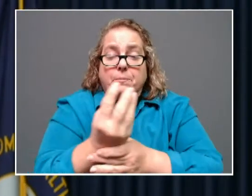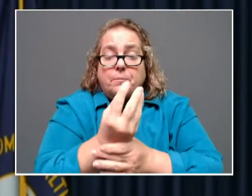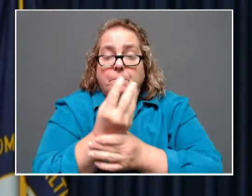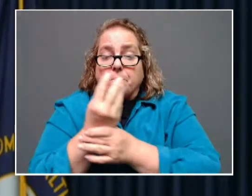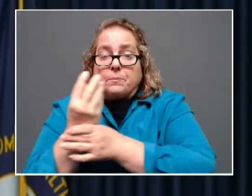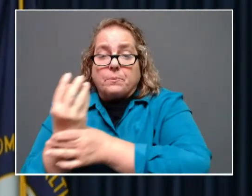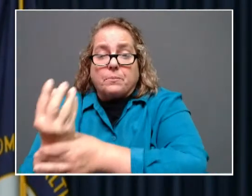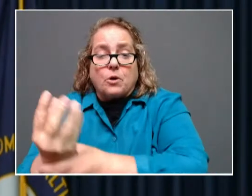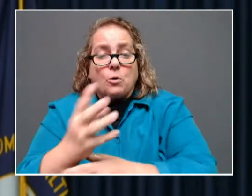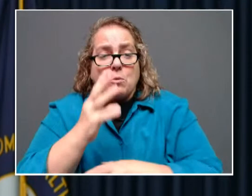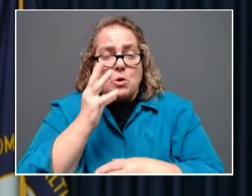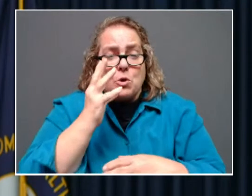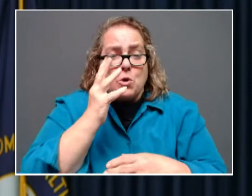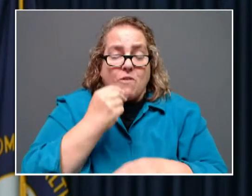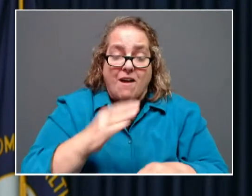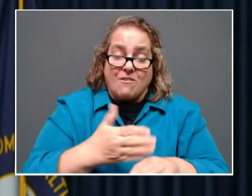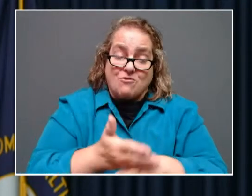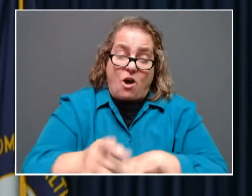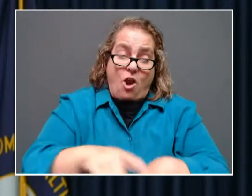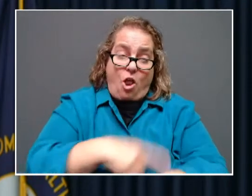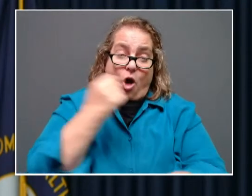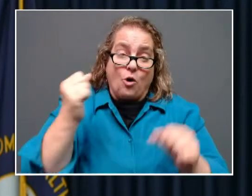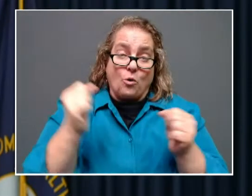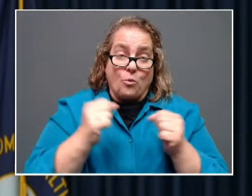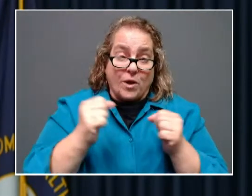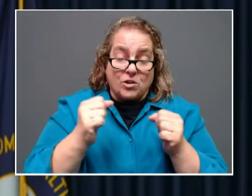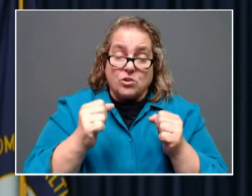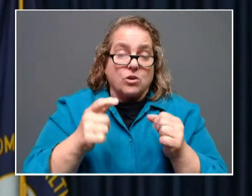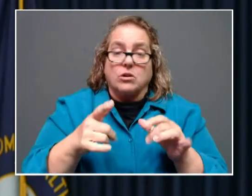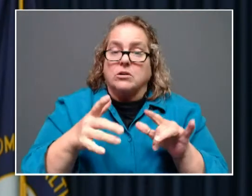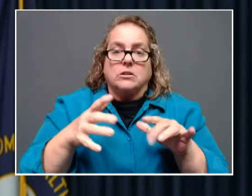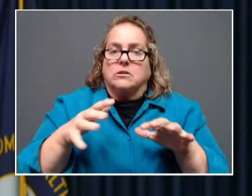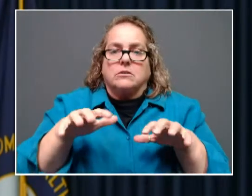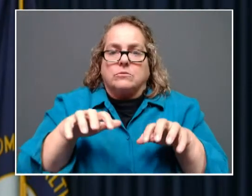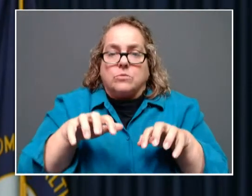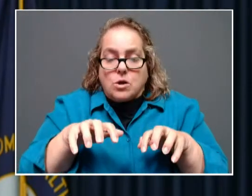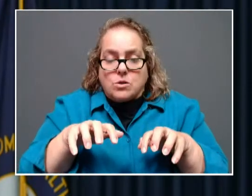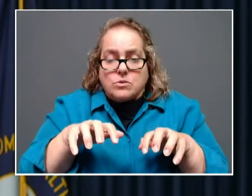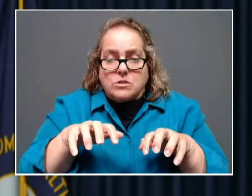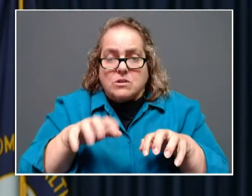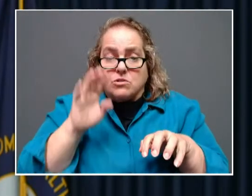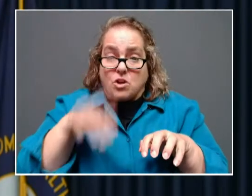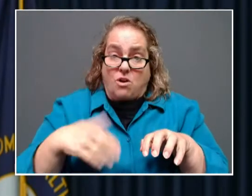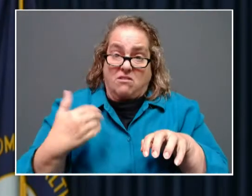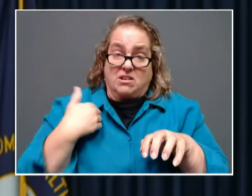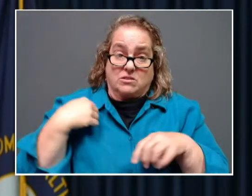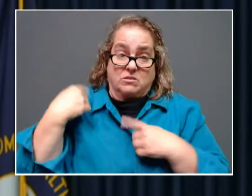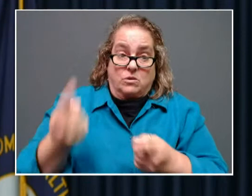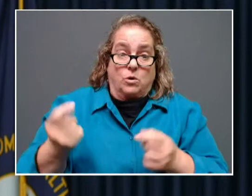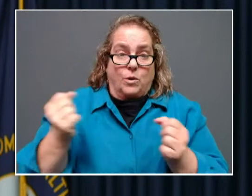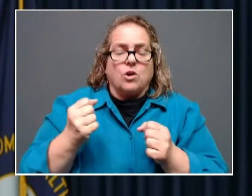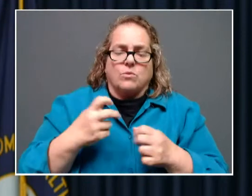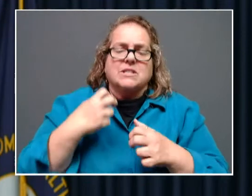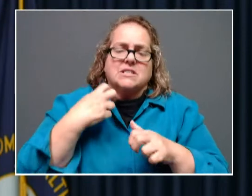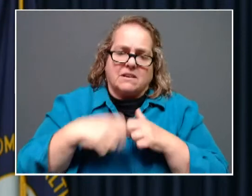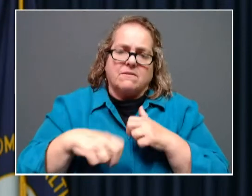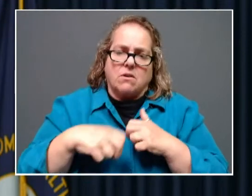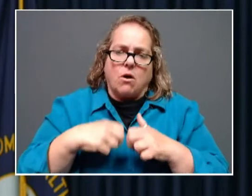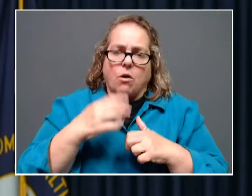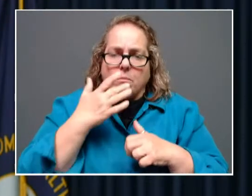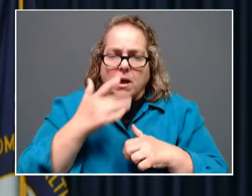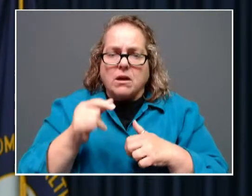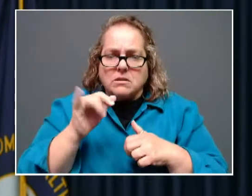winter. This past winter was especially difficult, not just because of the typical snow and ice, but because of the